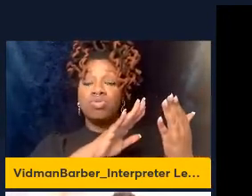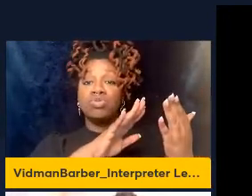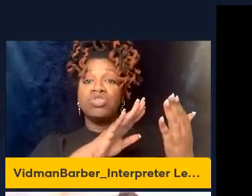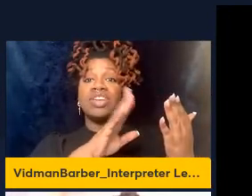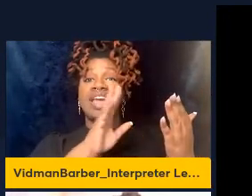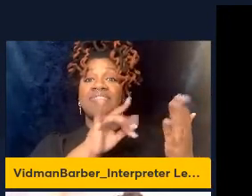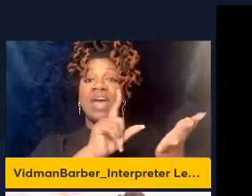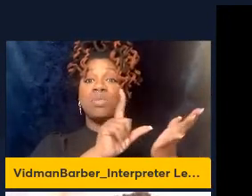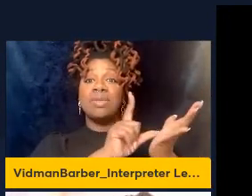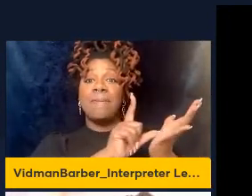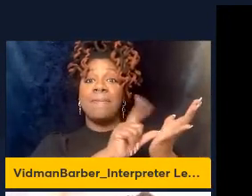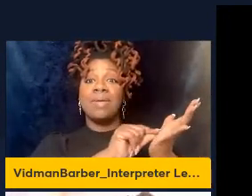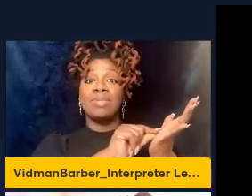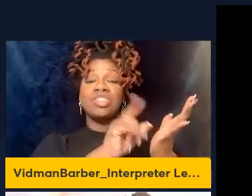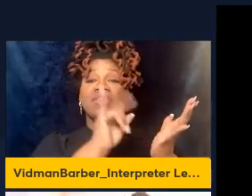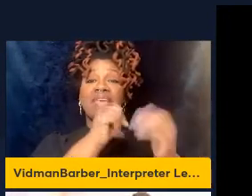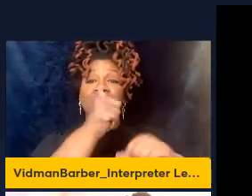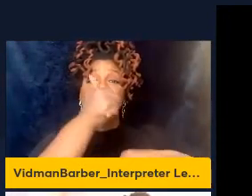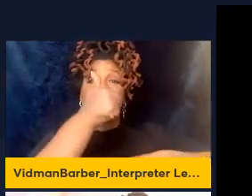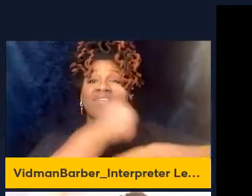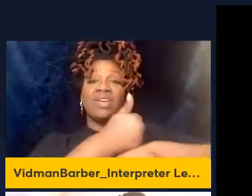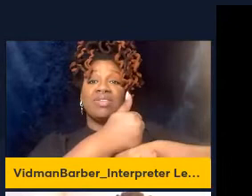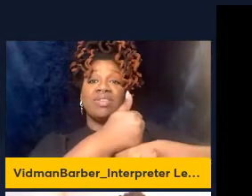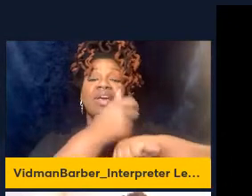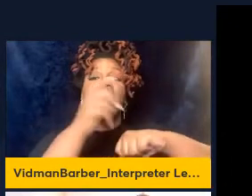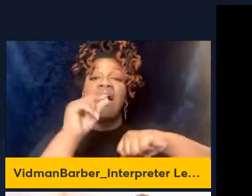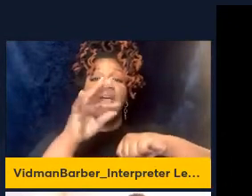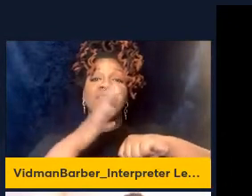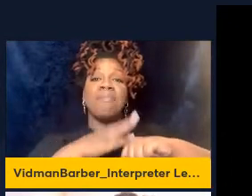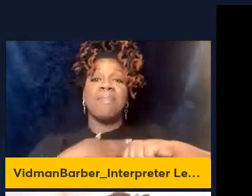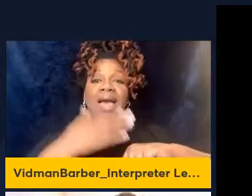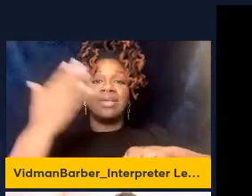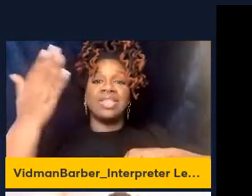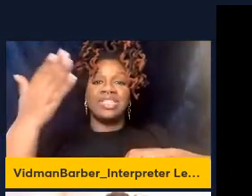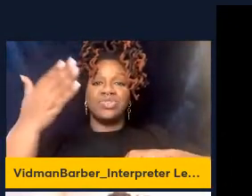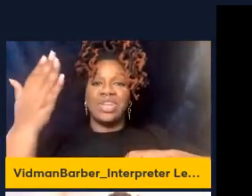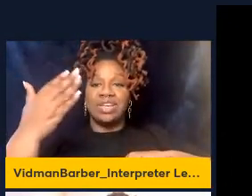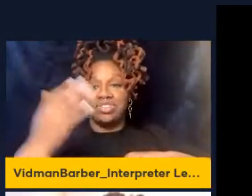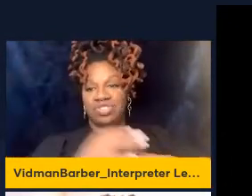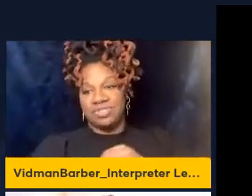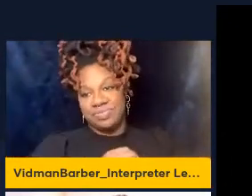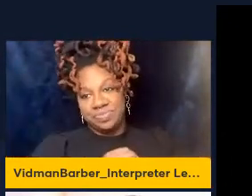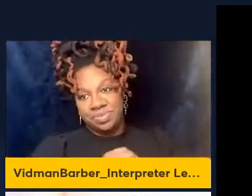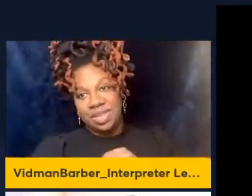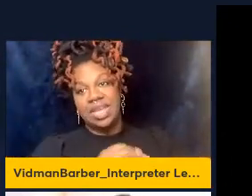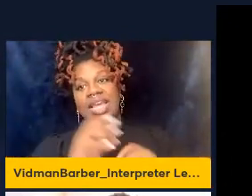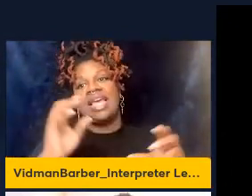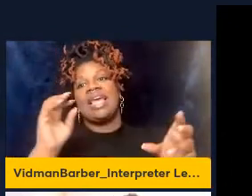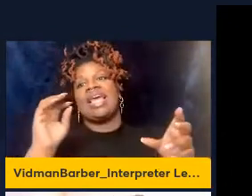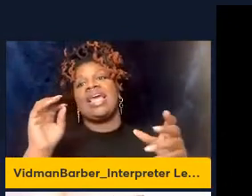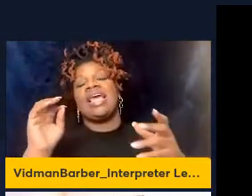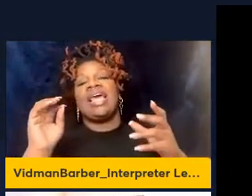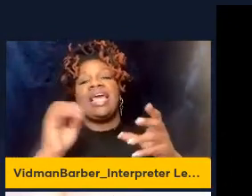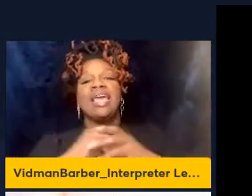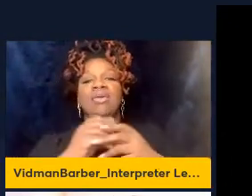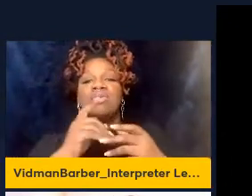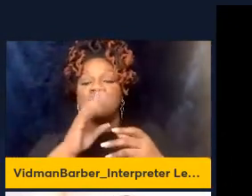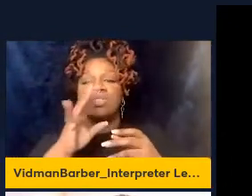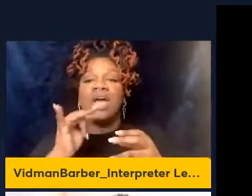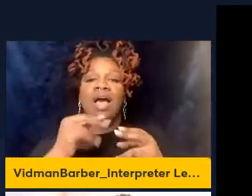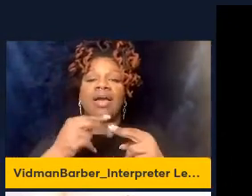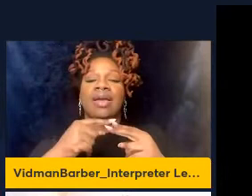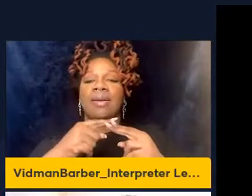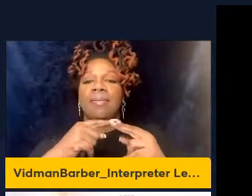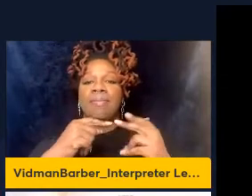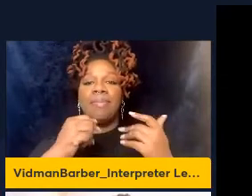of my entire dissertation. So what was great about this was that I was able to use my background in organic chemistry and intermix that with the training I was getting in immunology.